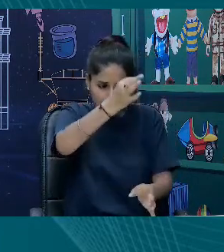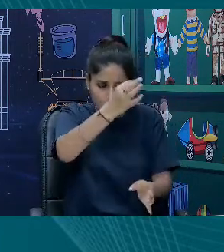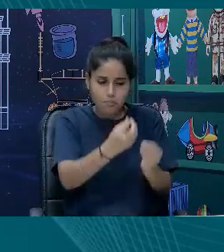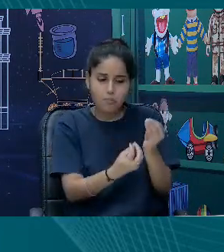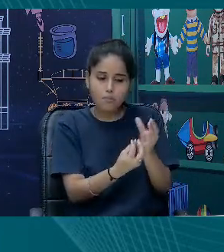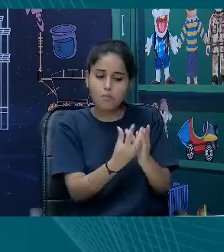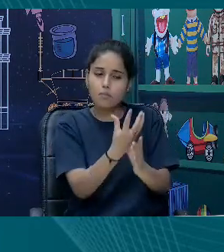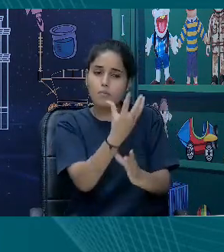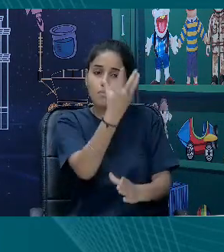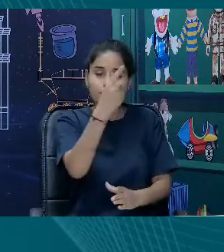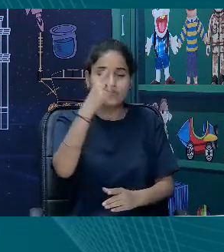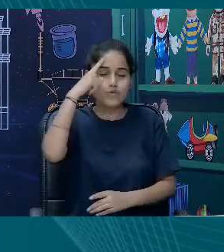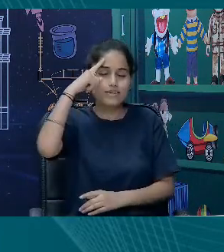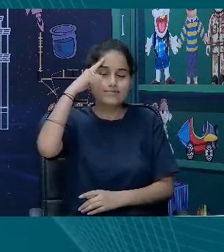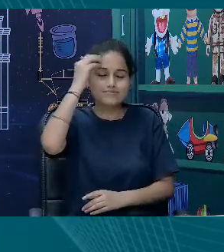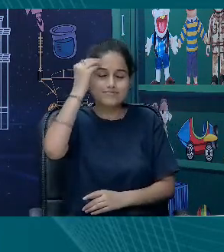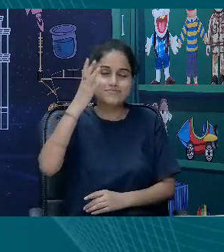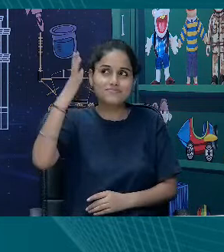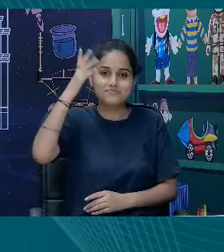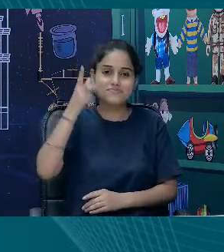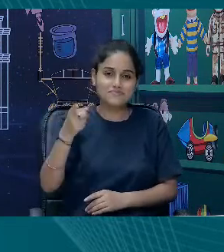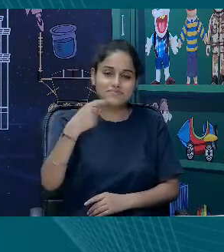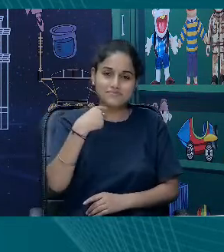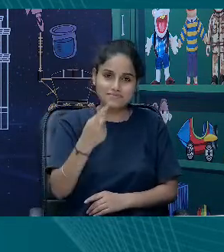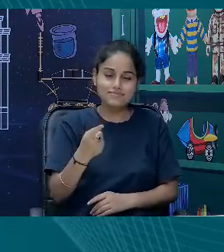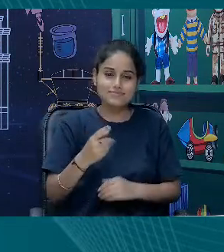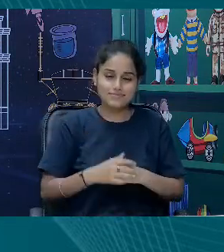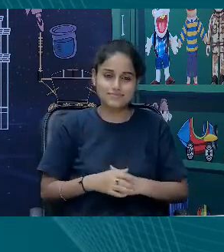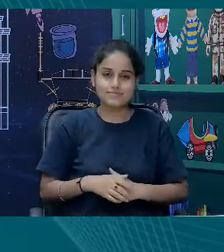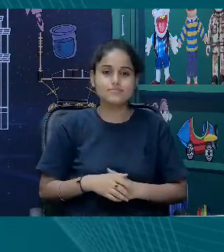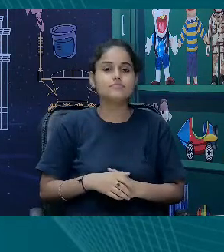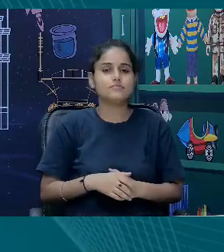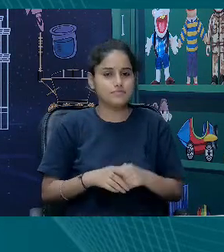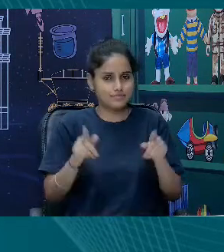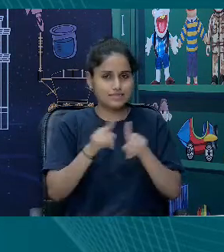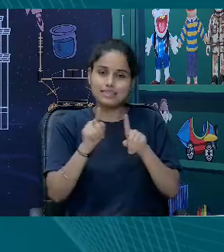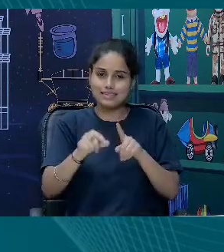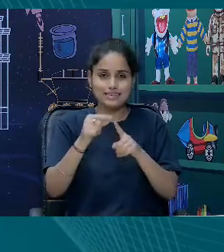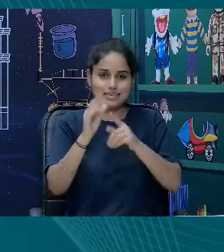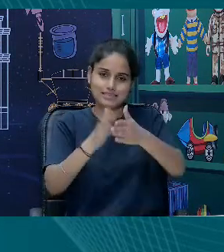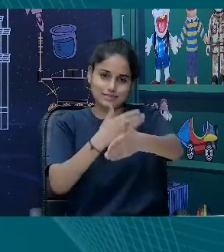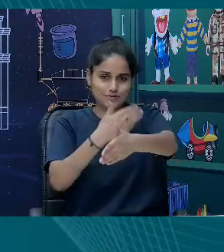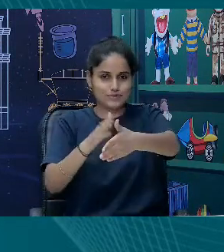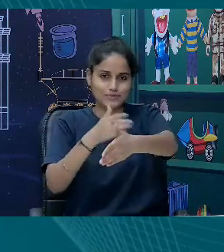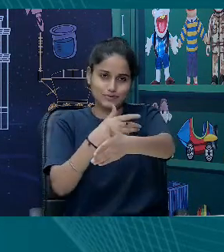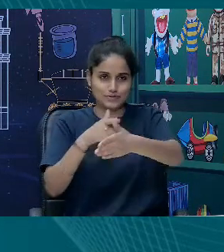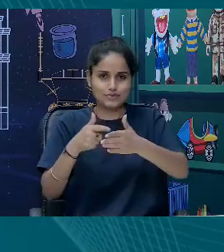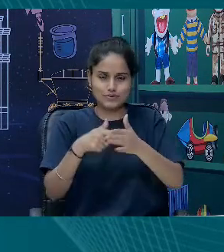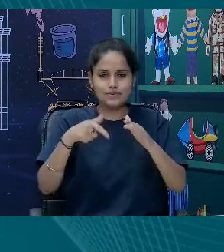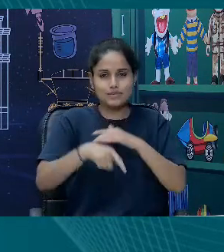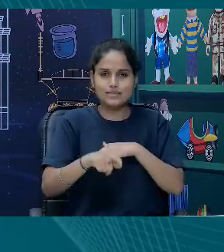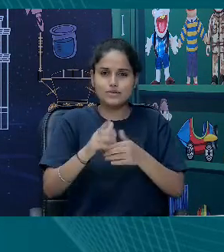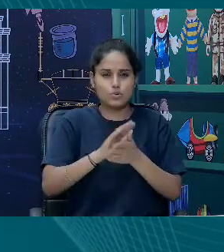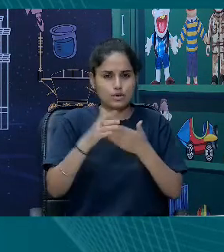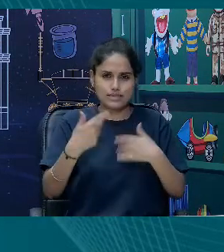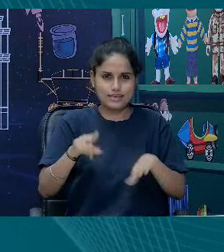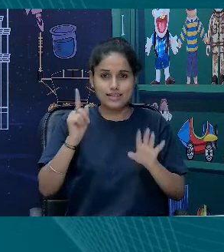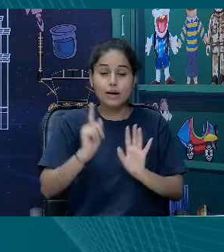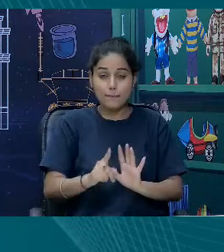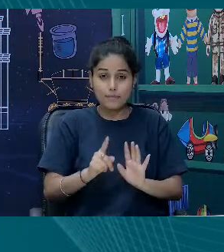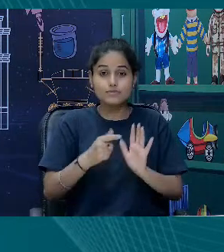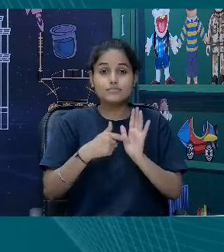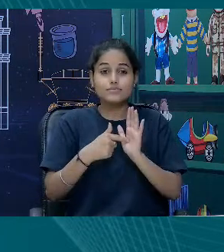is imagining. So, Kriti ma'am, this was the poem Okay. which we have done.